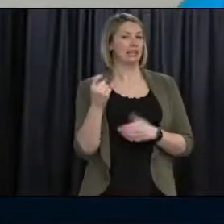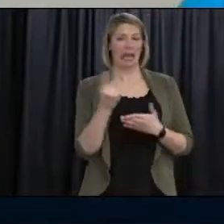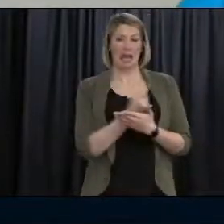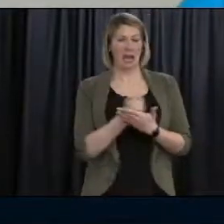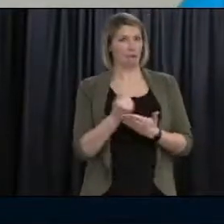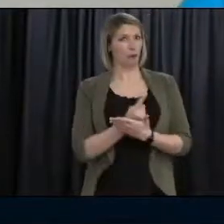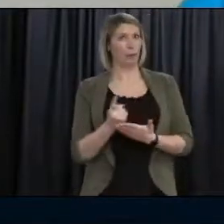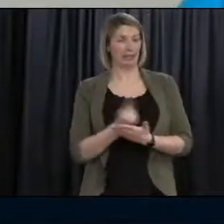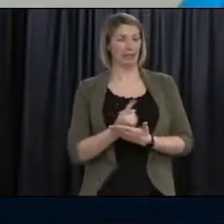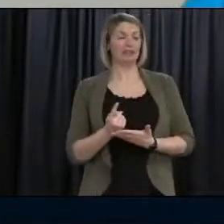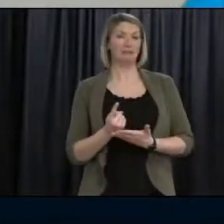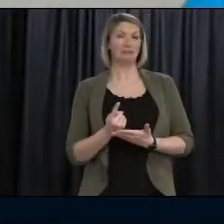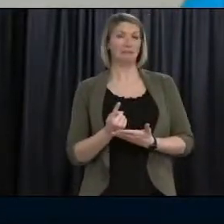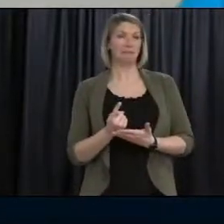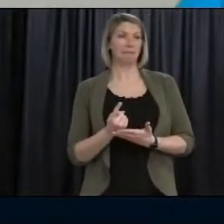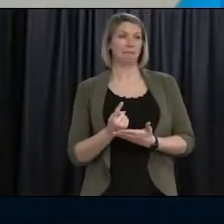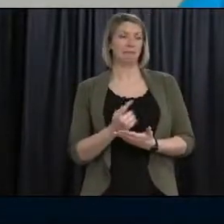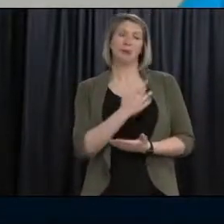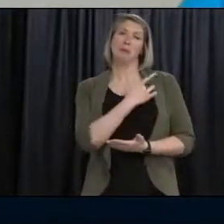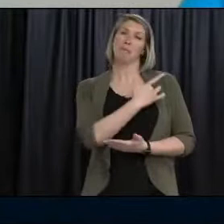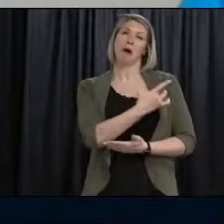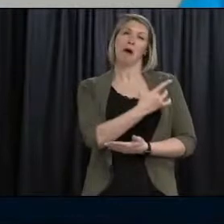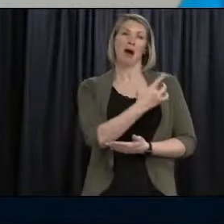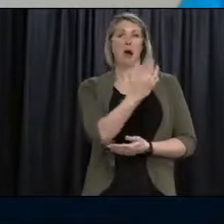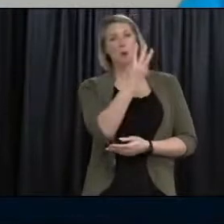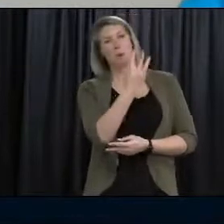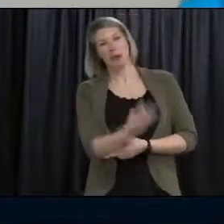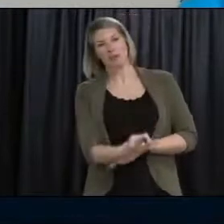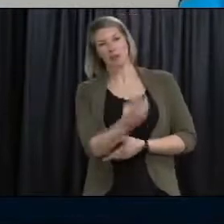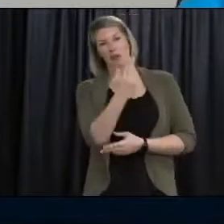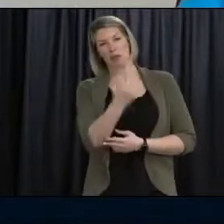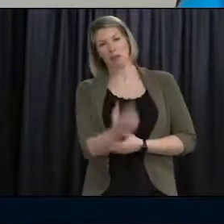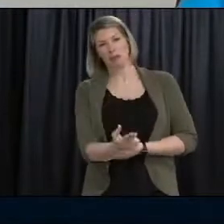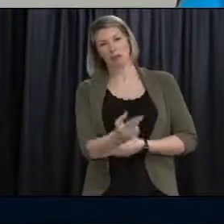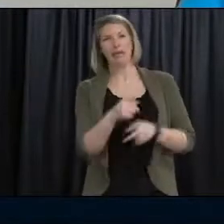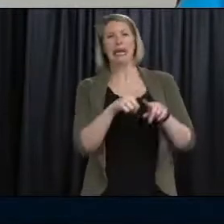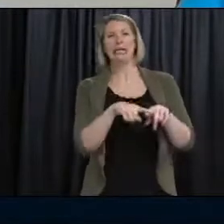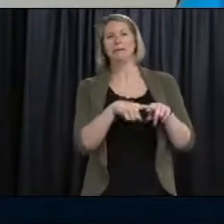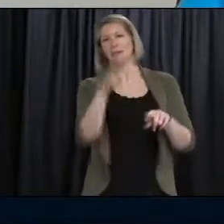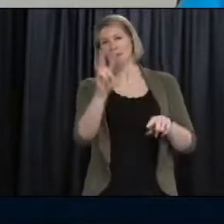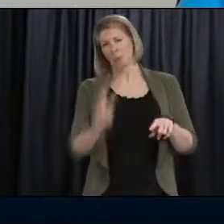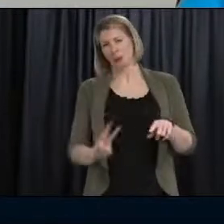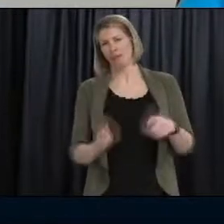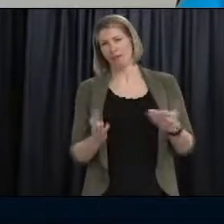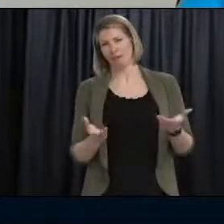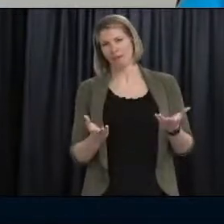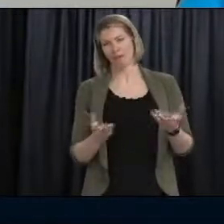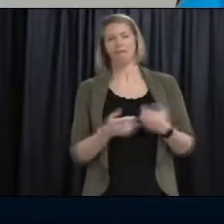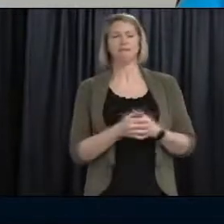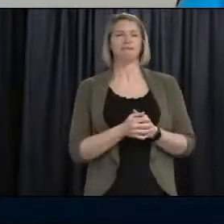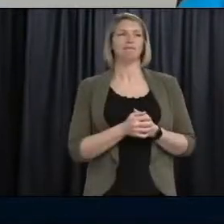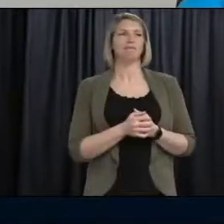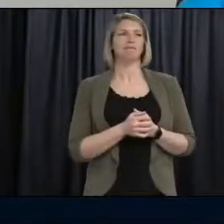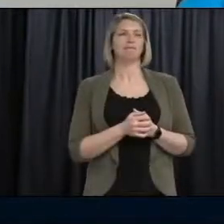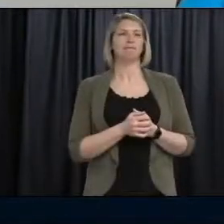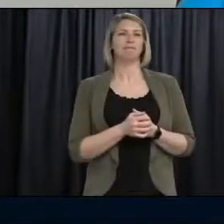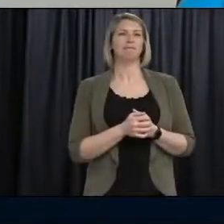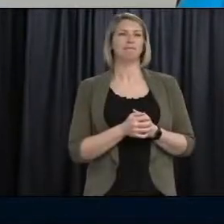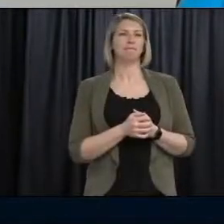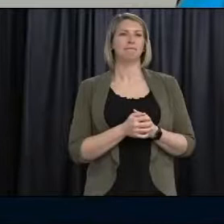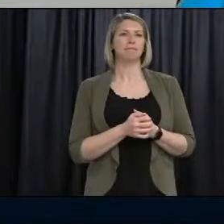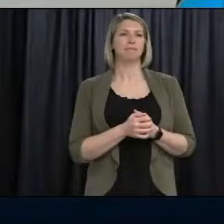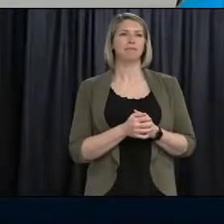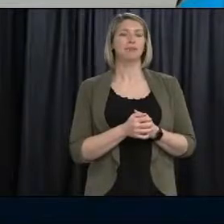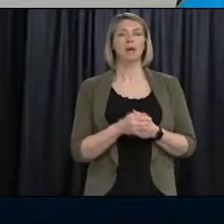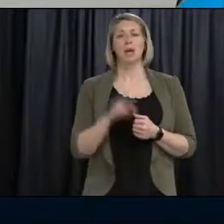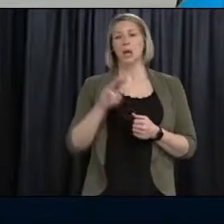weekly basis. It usually comes in either on a Wednesday or a Thursday. Some of that's weather dependent, some of that's supply chain. Moderna comes in, and